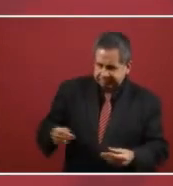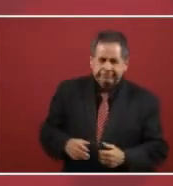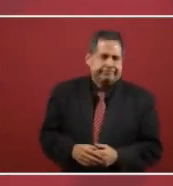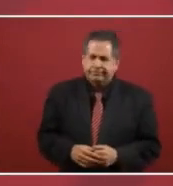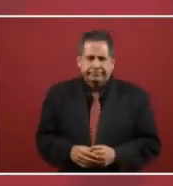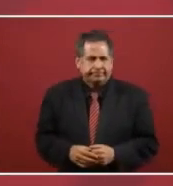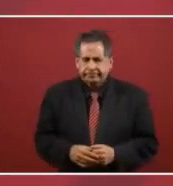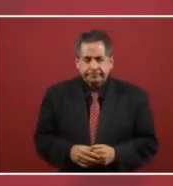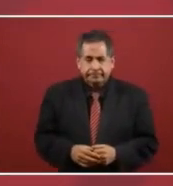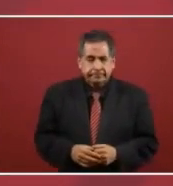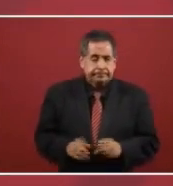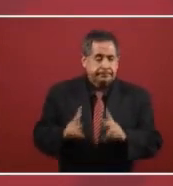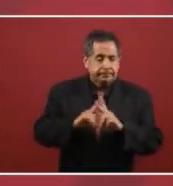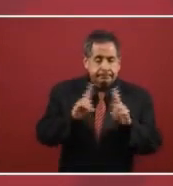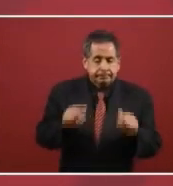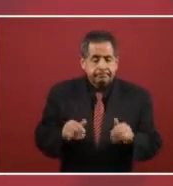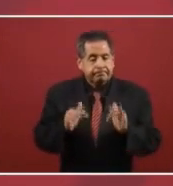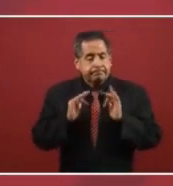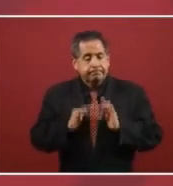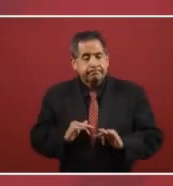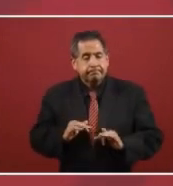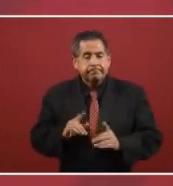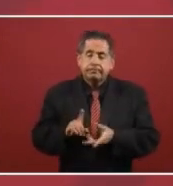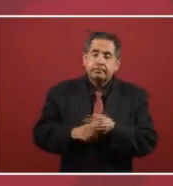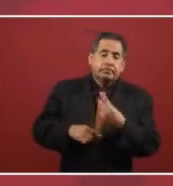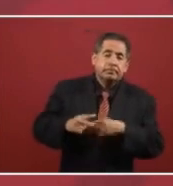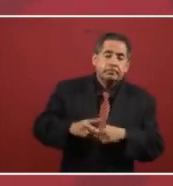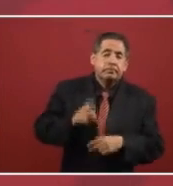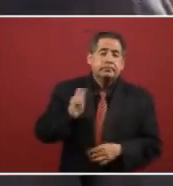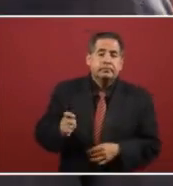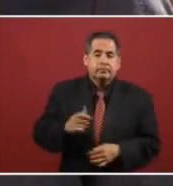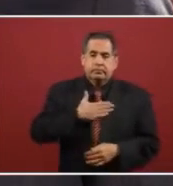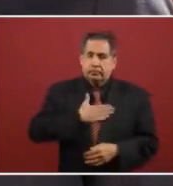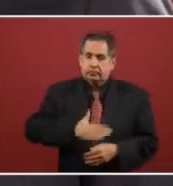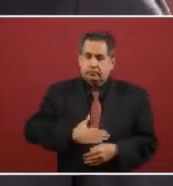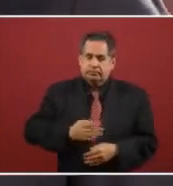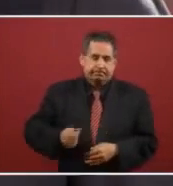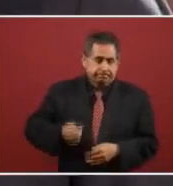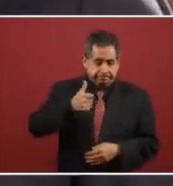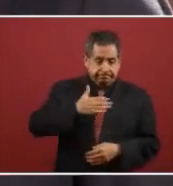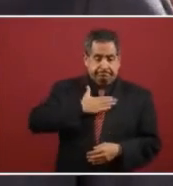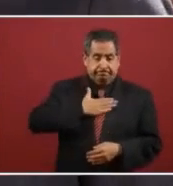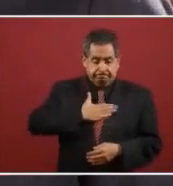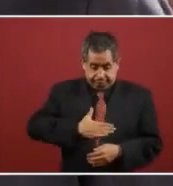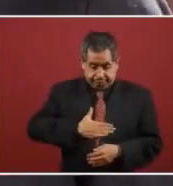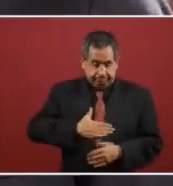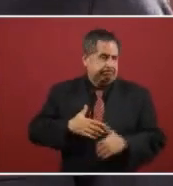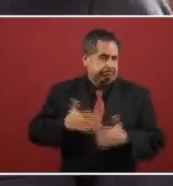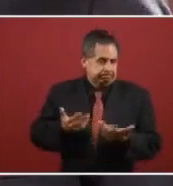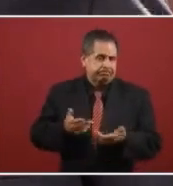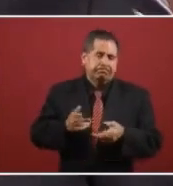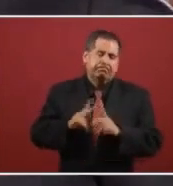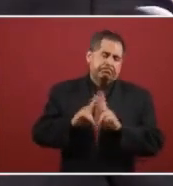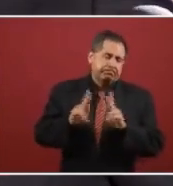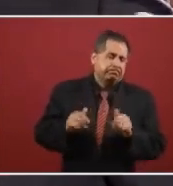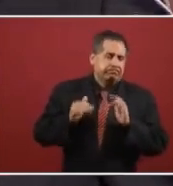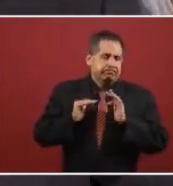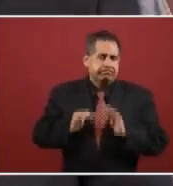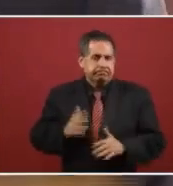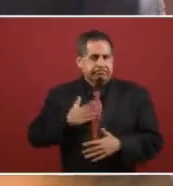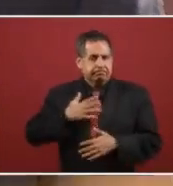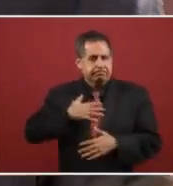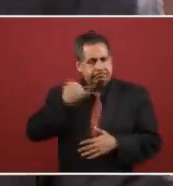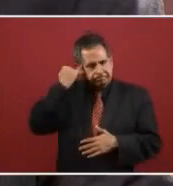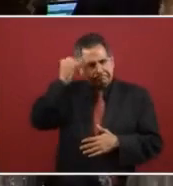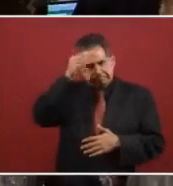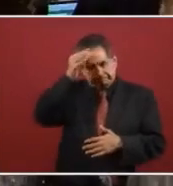problems. tranquilidad We son believe in frutos de la justicia. peace and tranquility are fruits Esa es of justice. nuestra filosofía, That's our